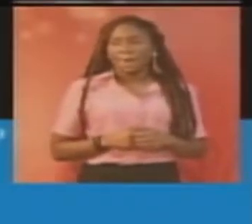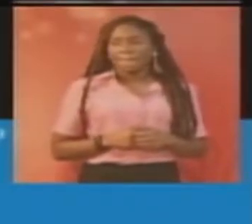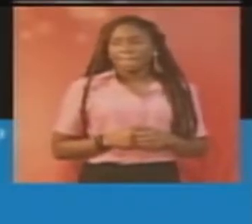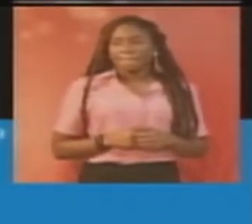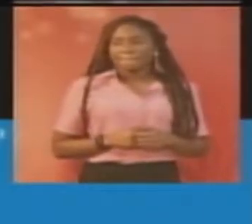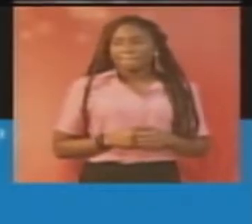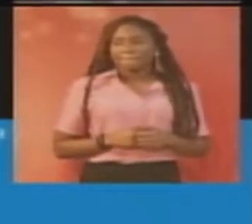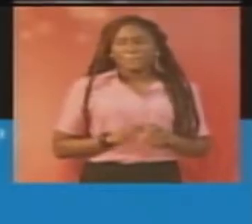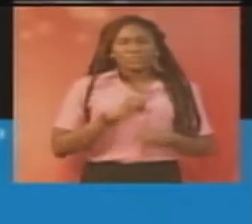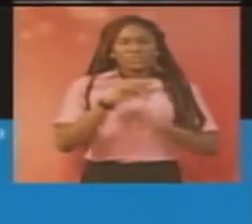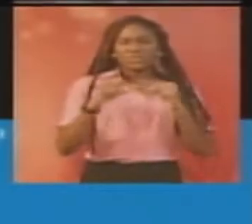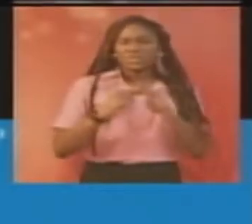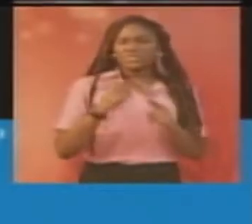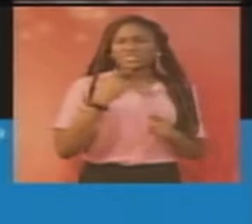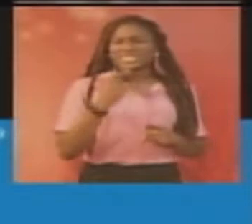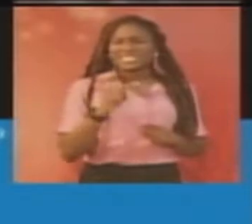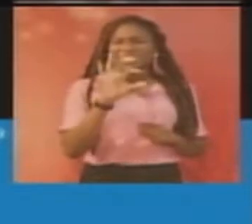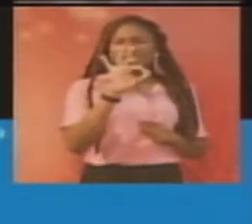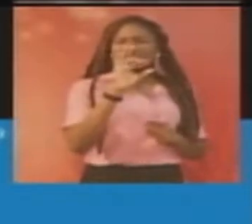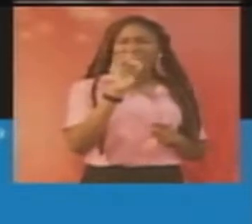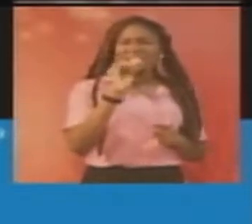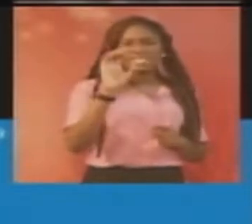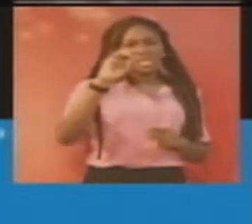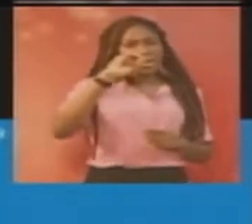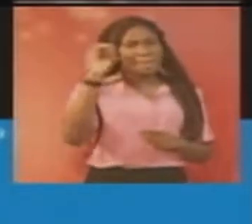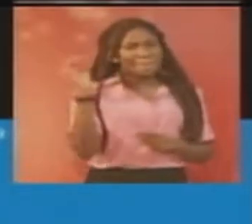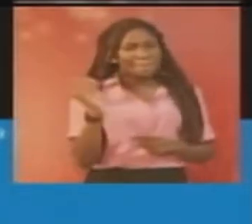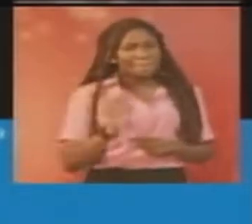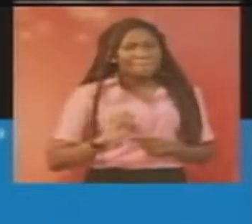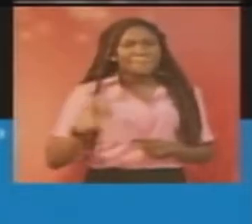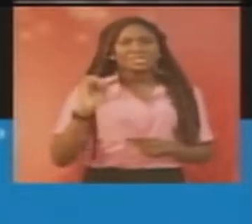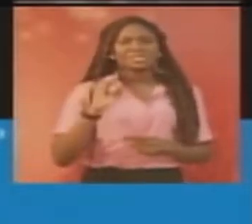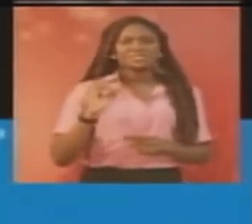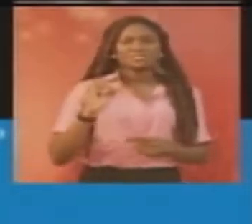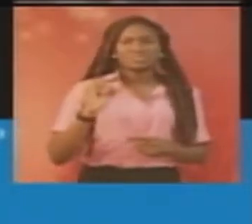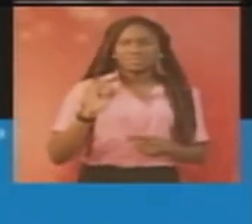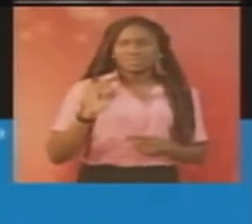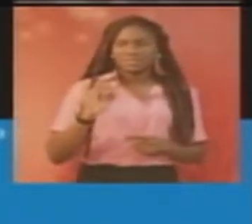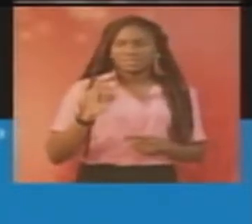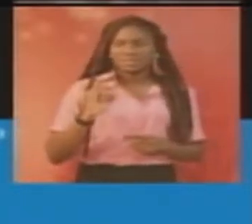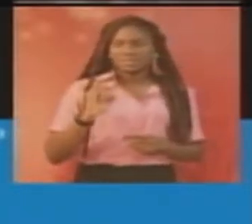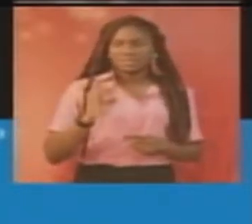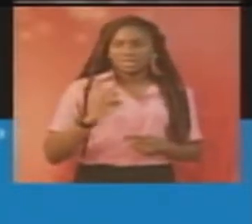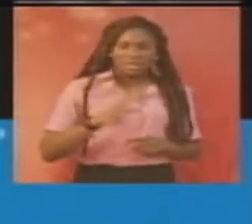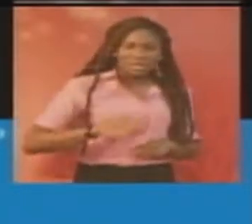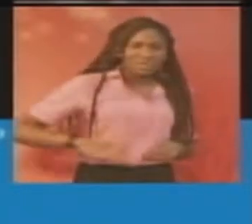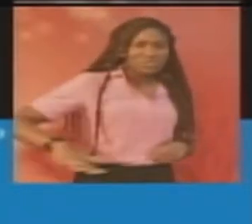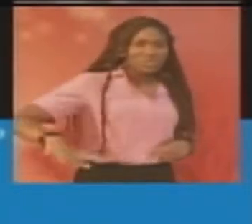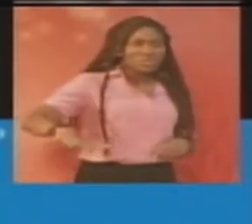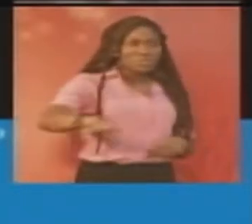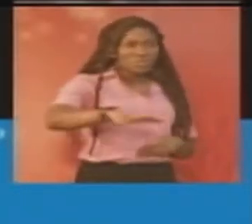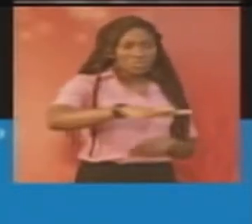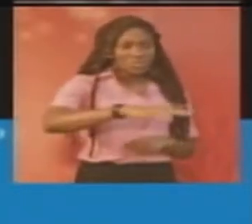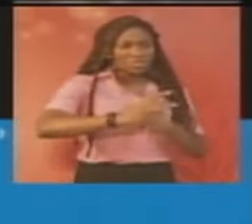when you say 90% of the population has been vaccinated, is it the total population, or is it certain sectors? Is it